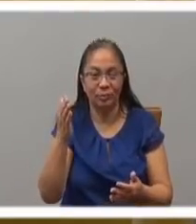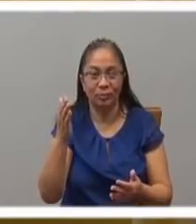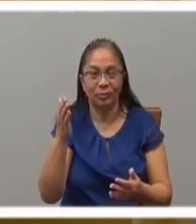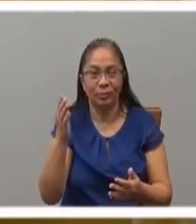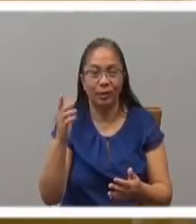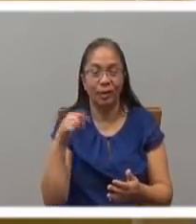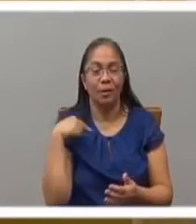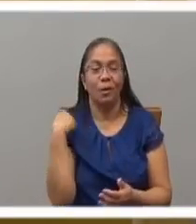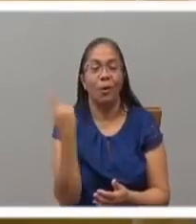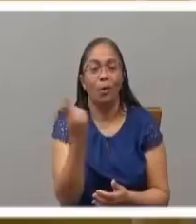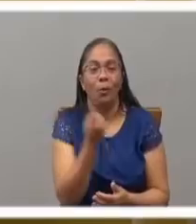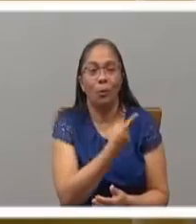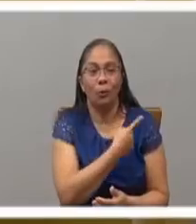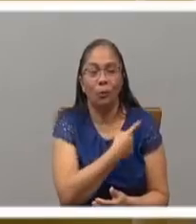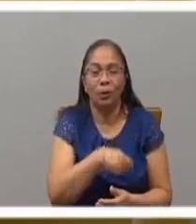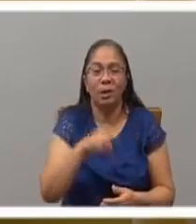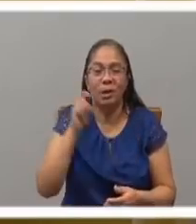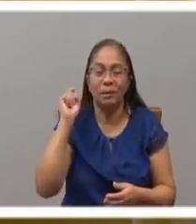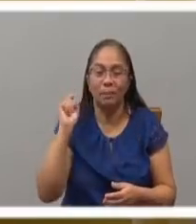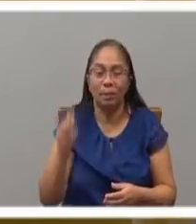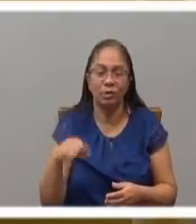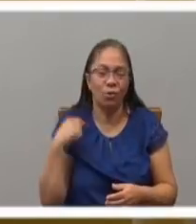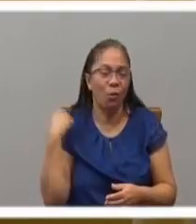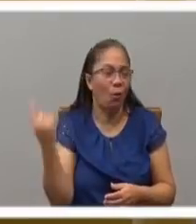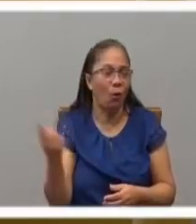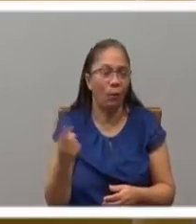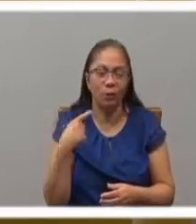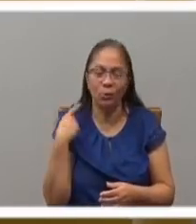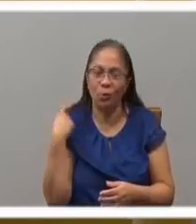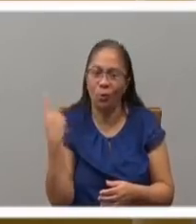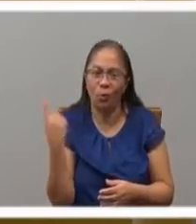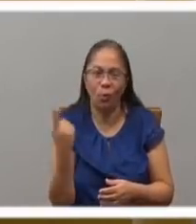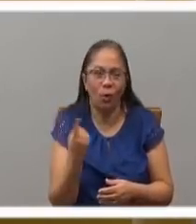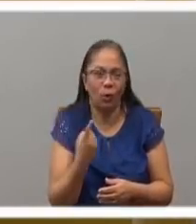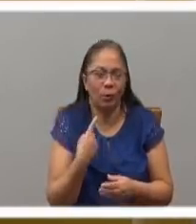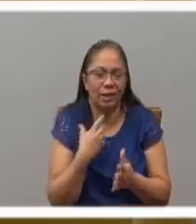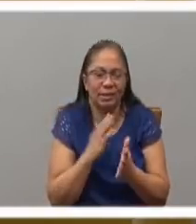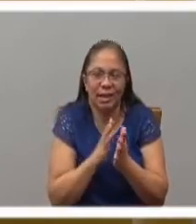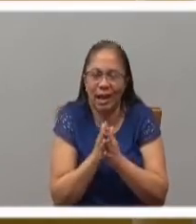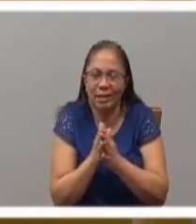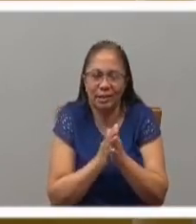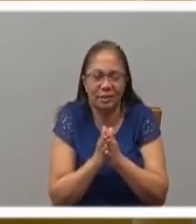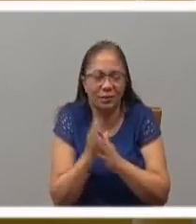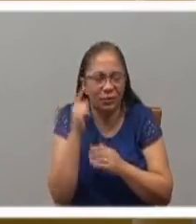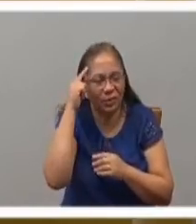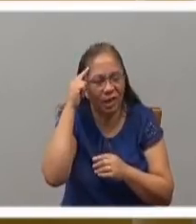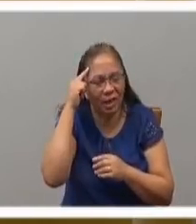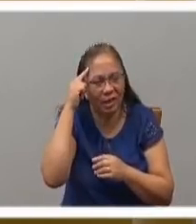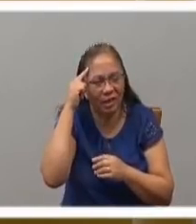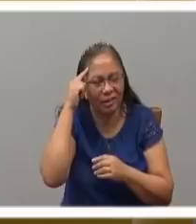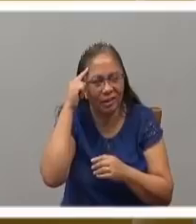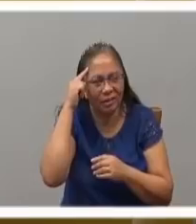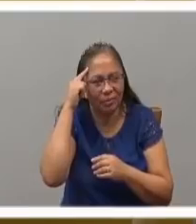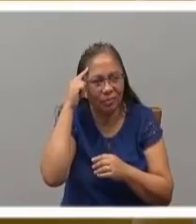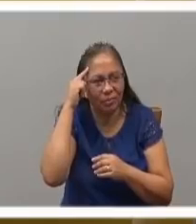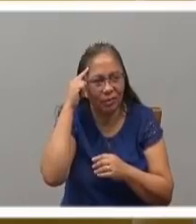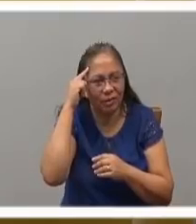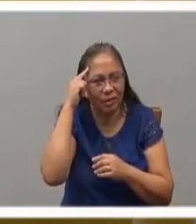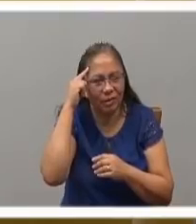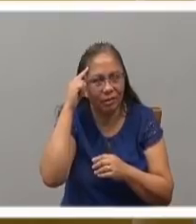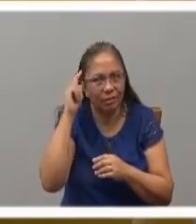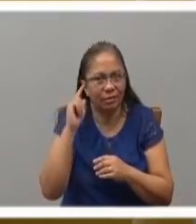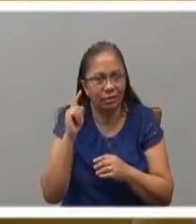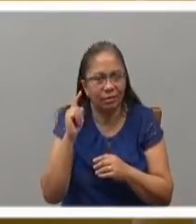we must always anticipate moments of darkness in our lives. We must always